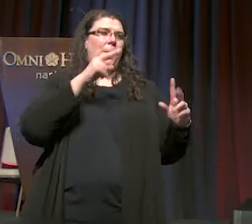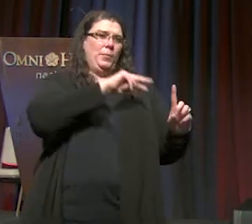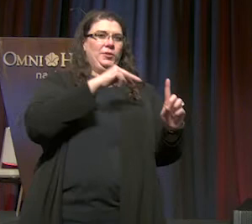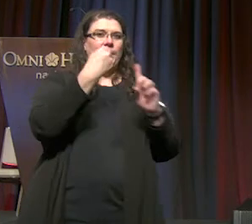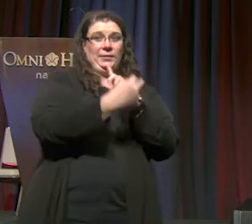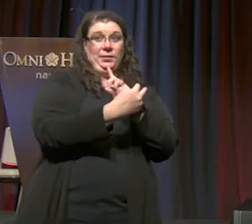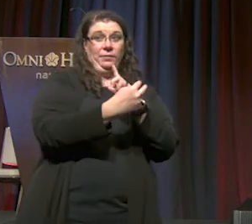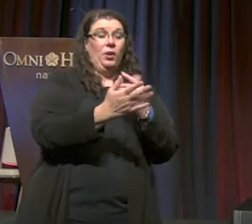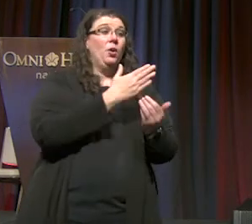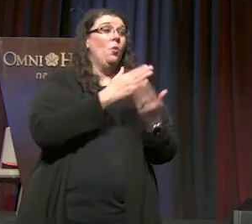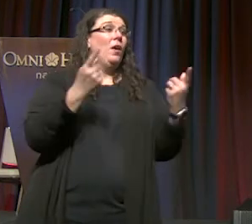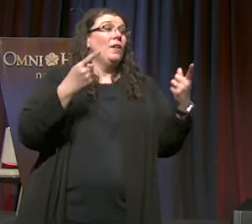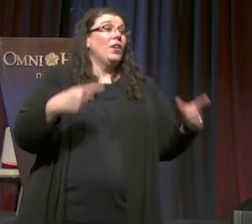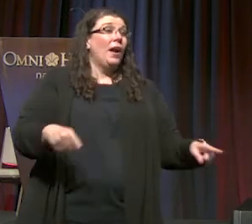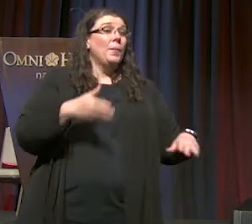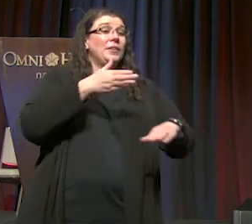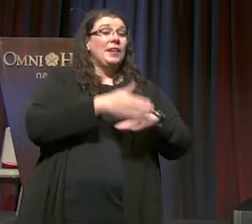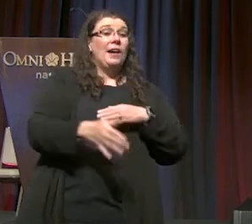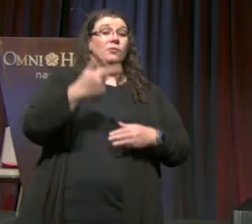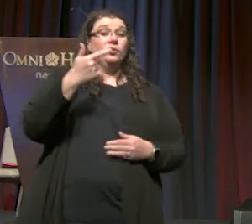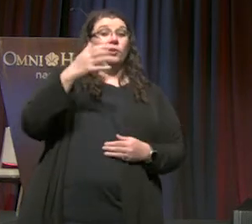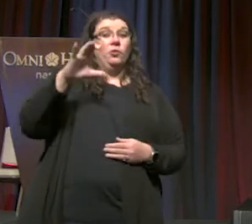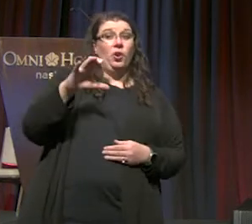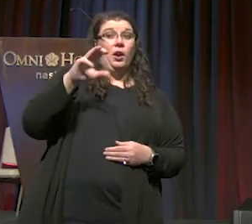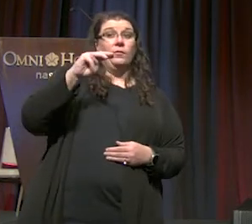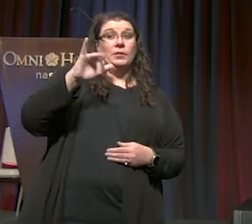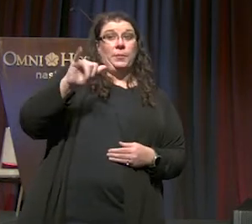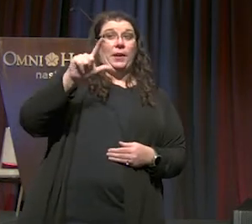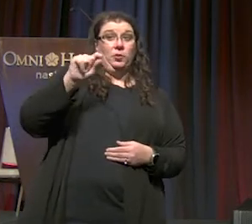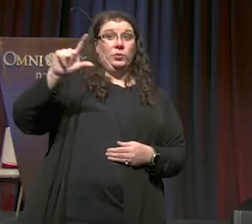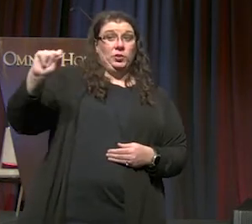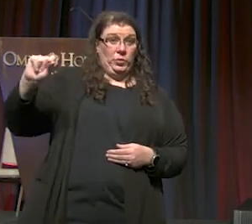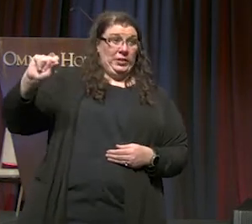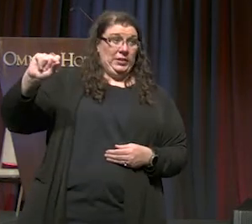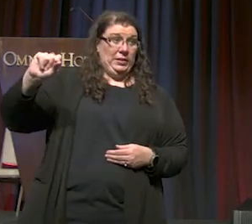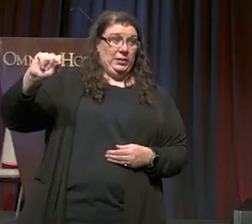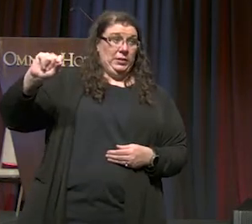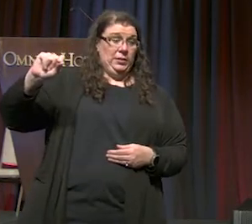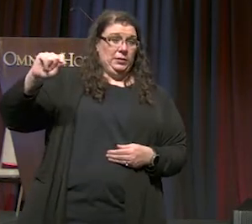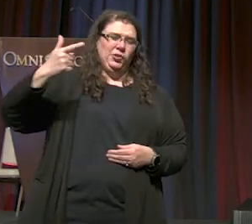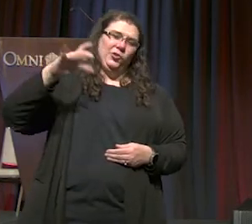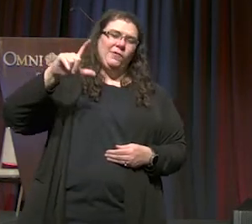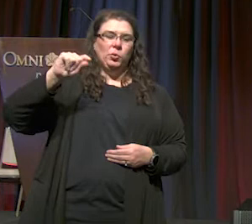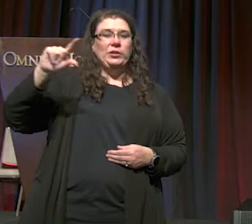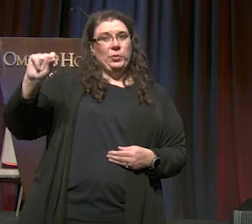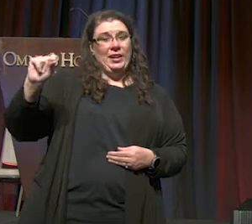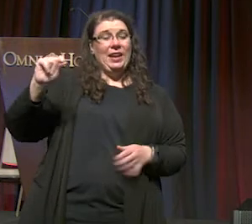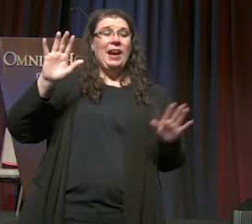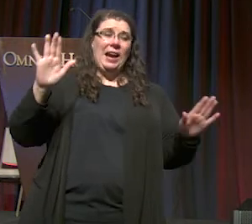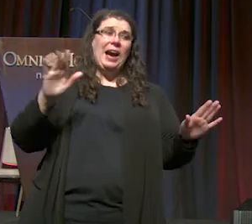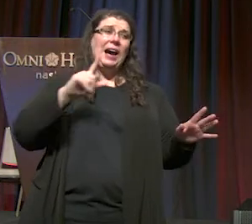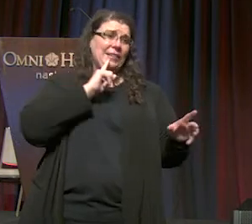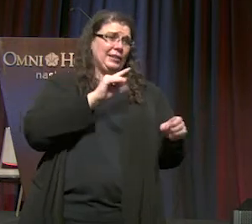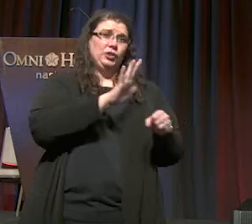Whatever happens after General Conference 2020, we can assure you,